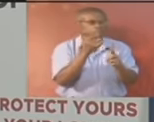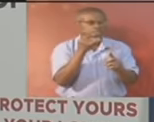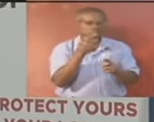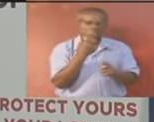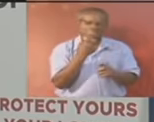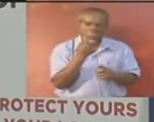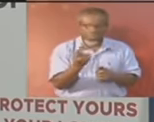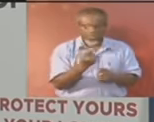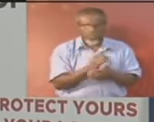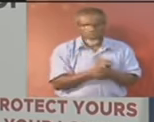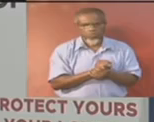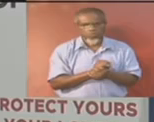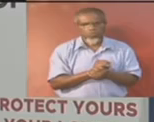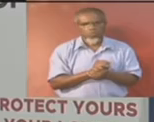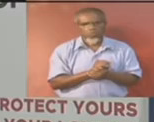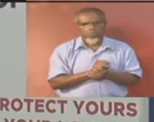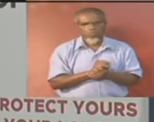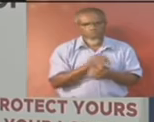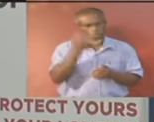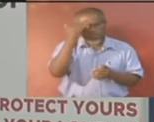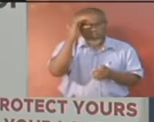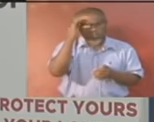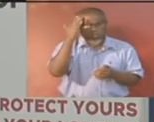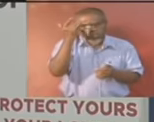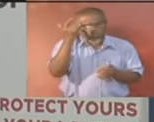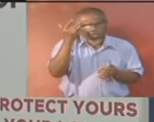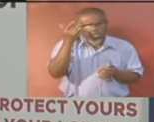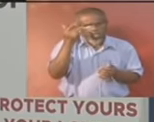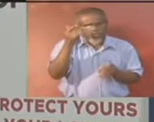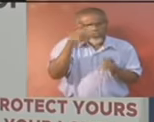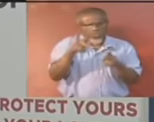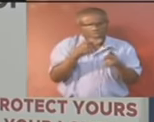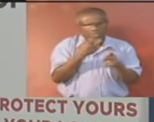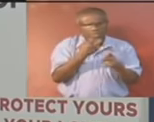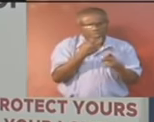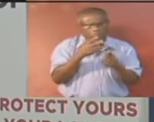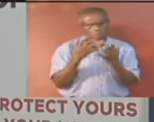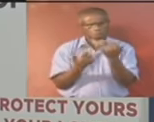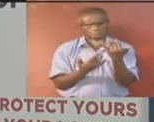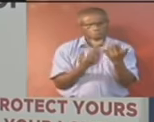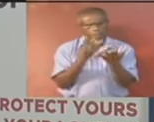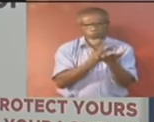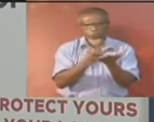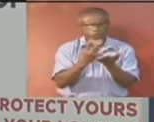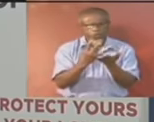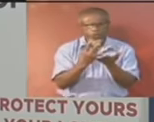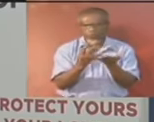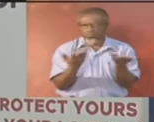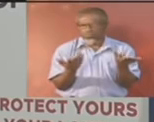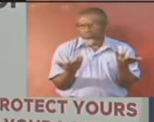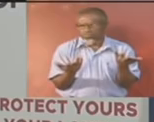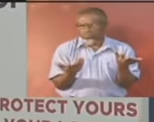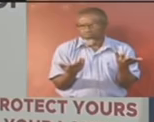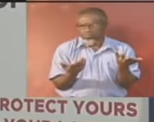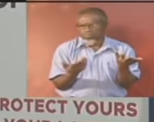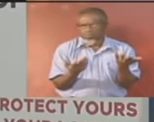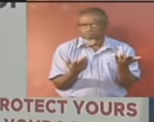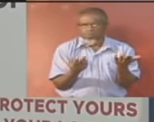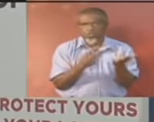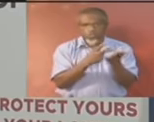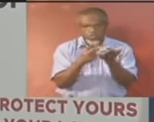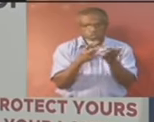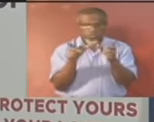So I'm not sure if there's some confusion as to why they're being told to wait for the 2-week period. But that 2-week period of quarantine is set by the public